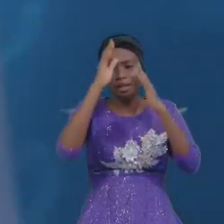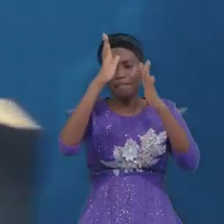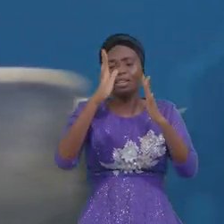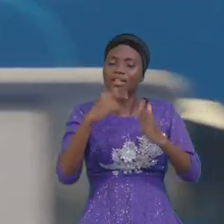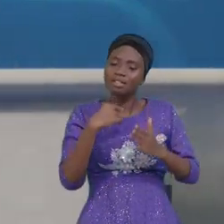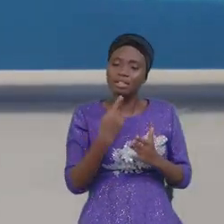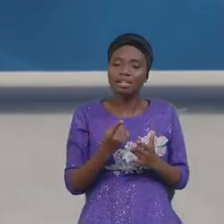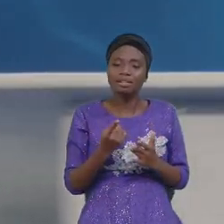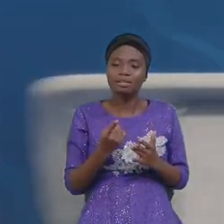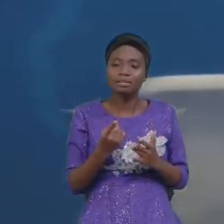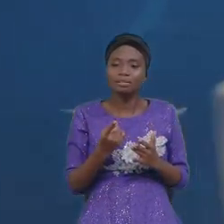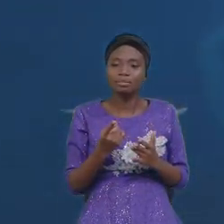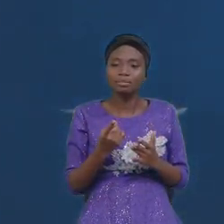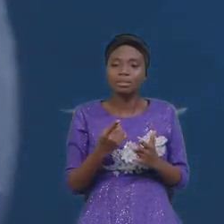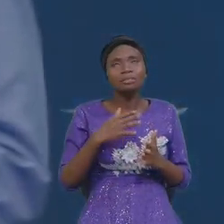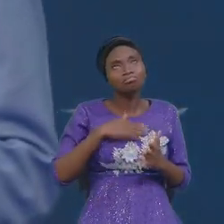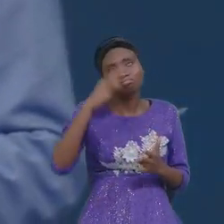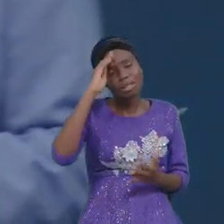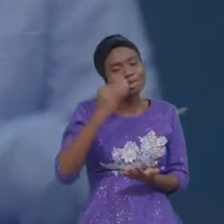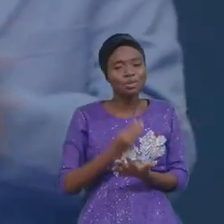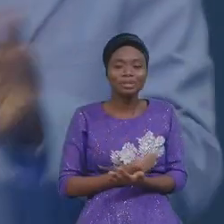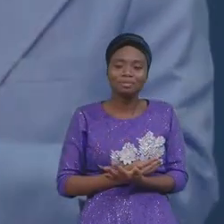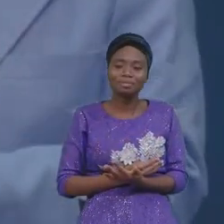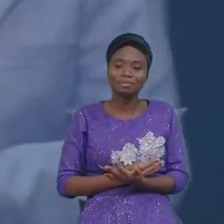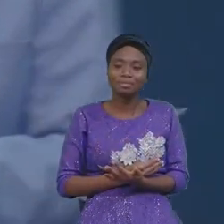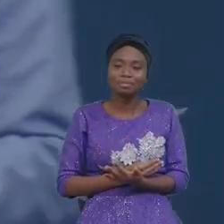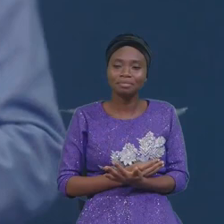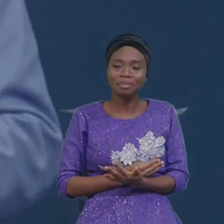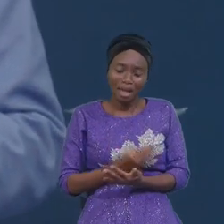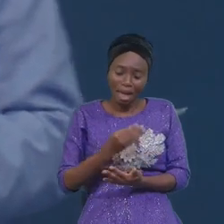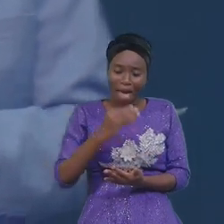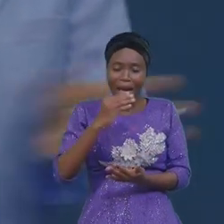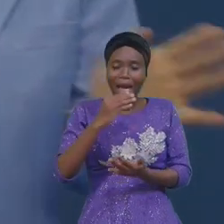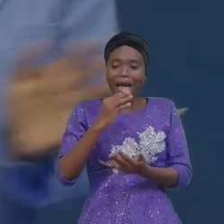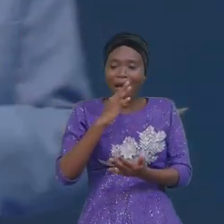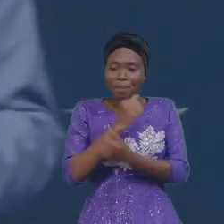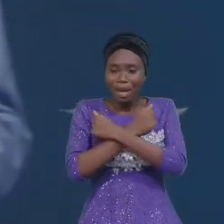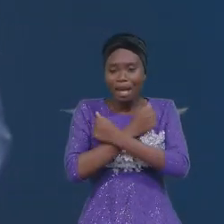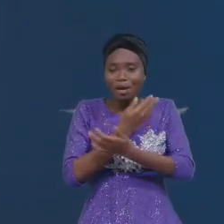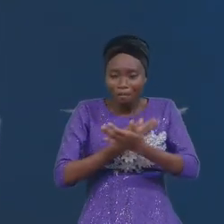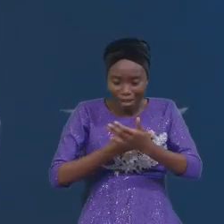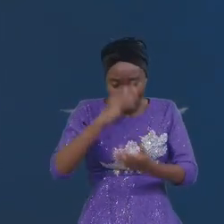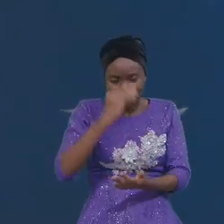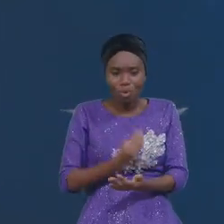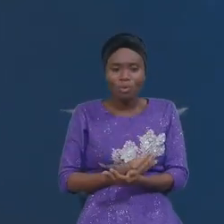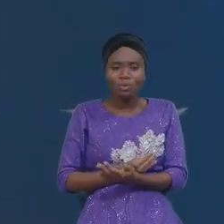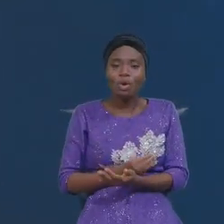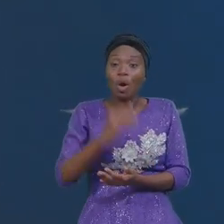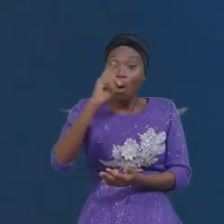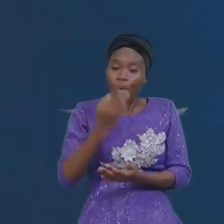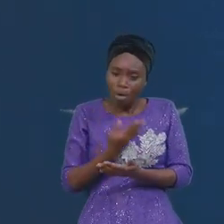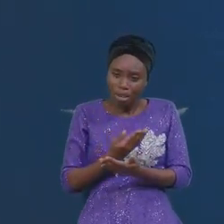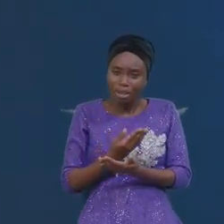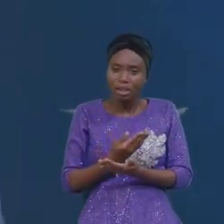said, my Son, beloved Son, begotten Son, the world